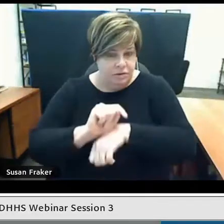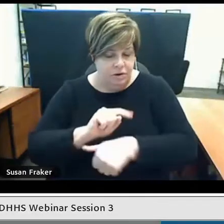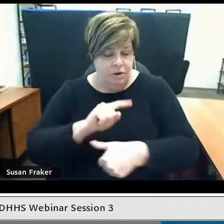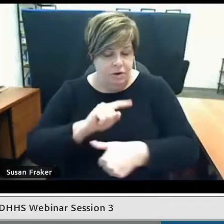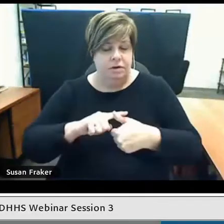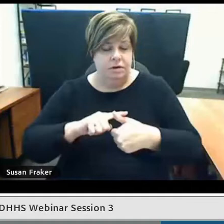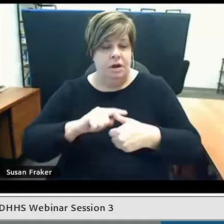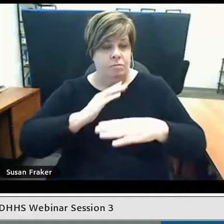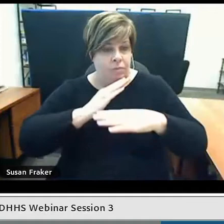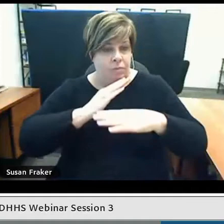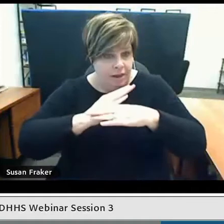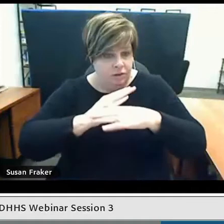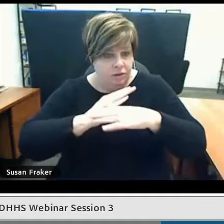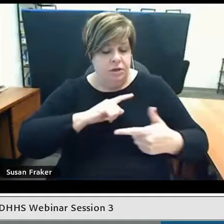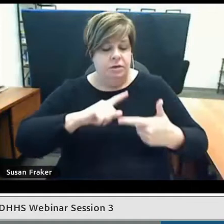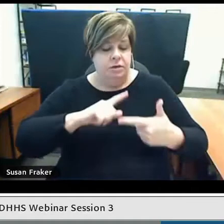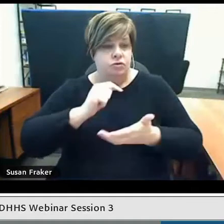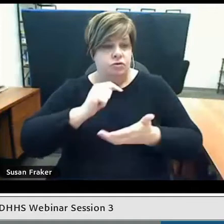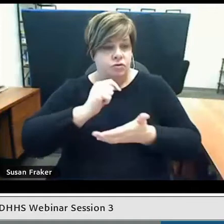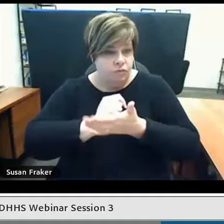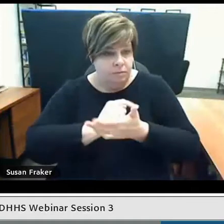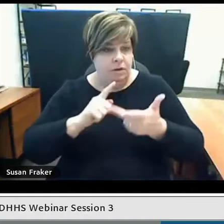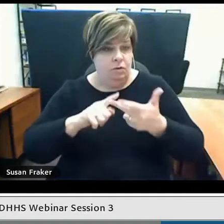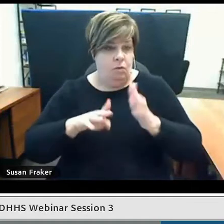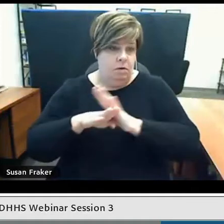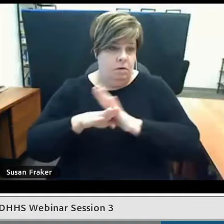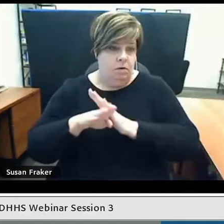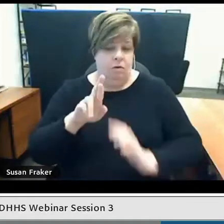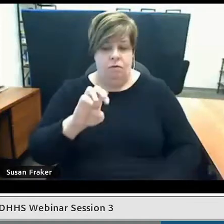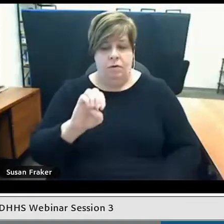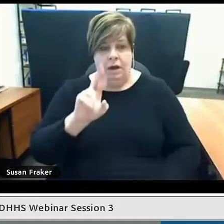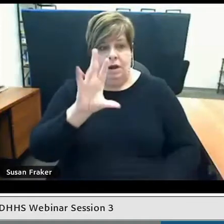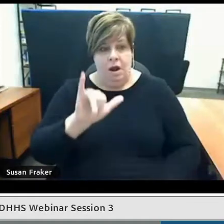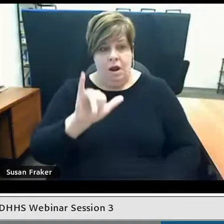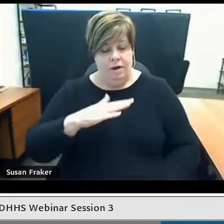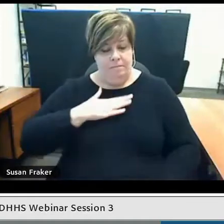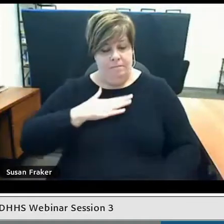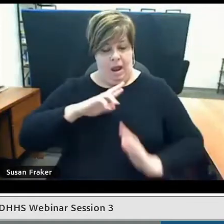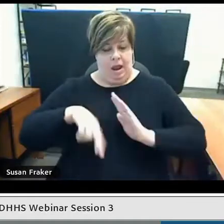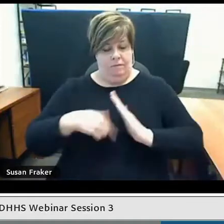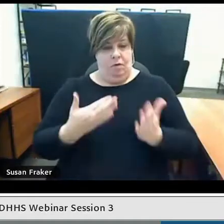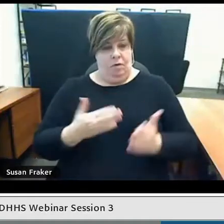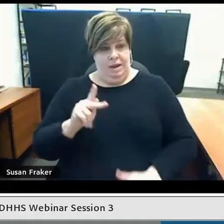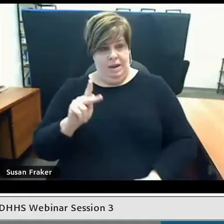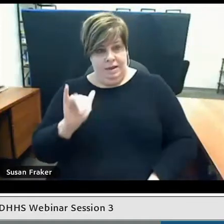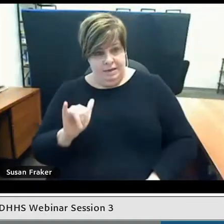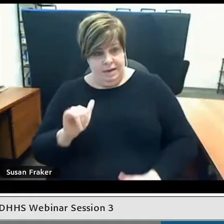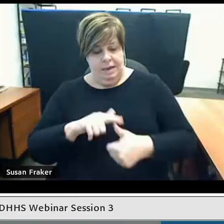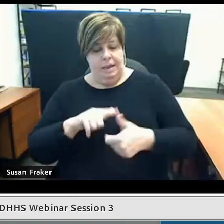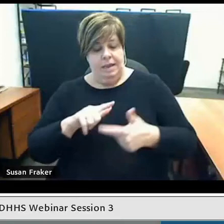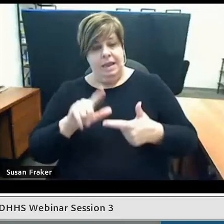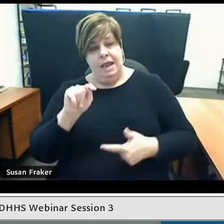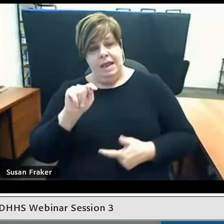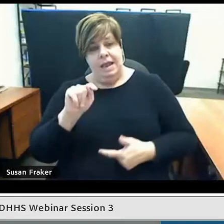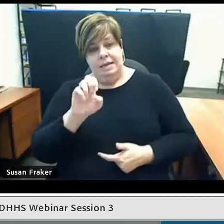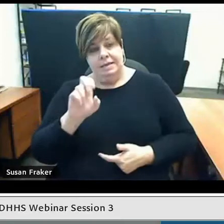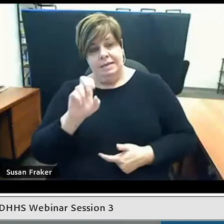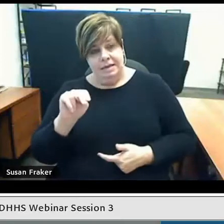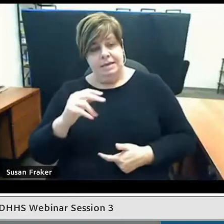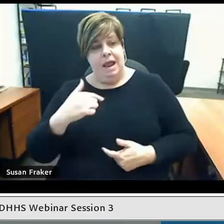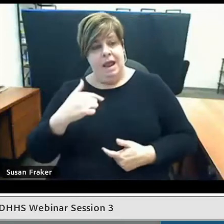or recovery. And my role here in Kentucky as well as in Tennessee is as a technology